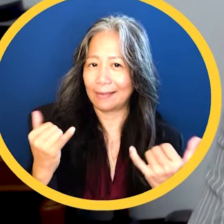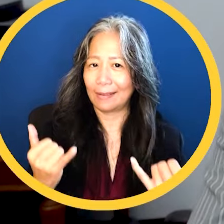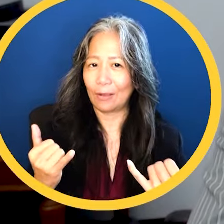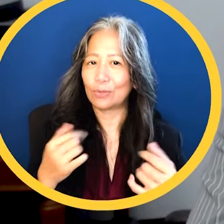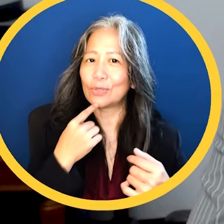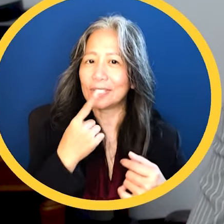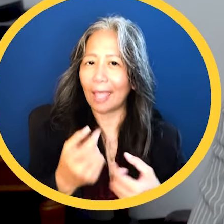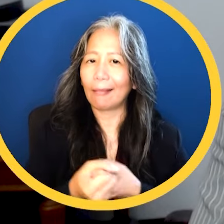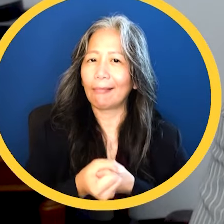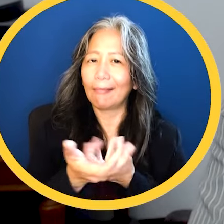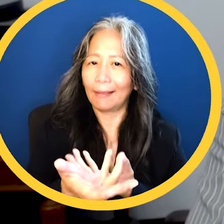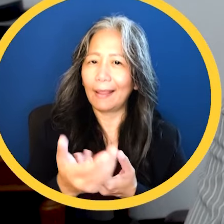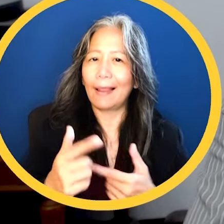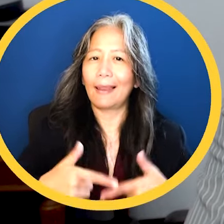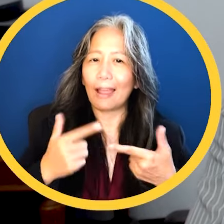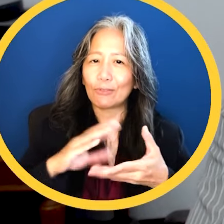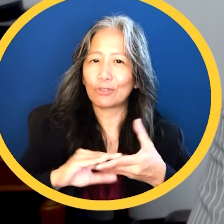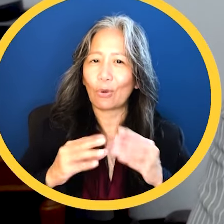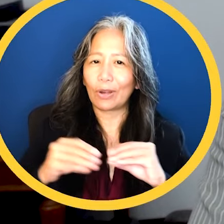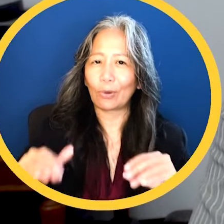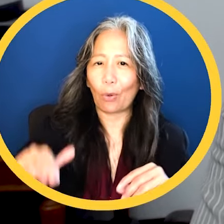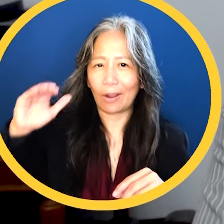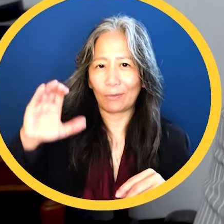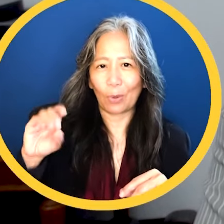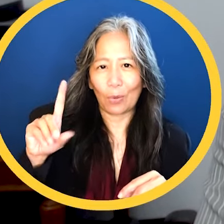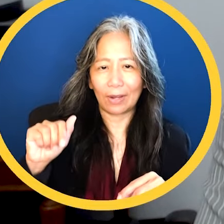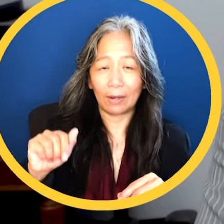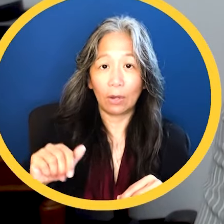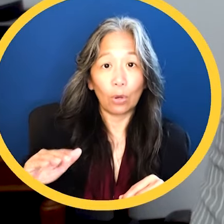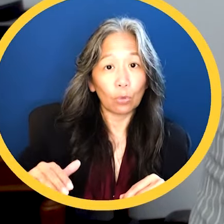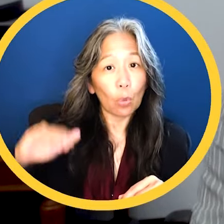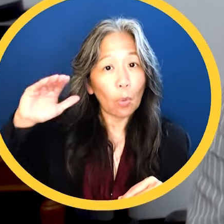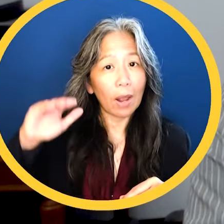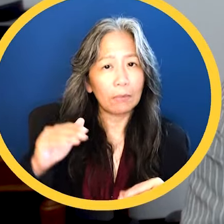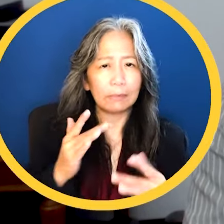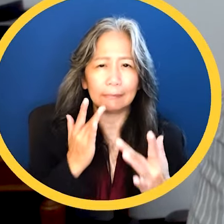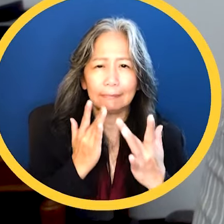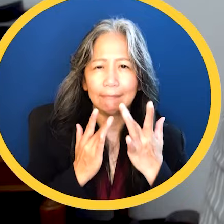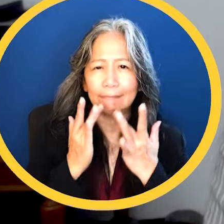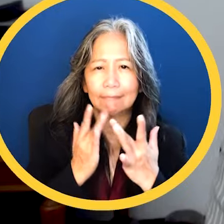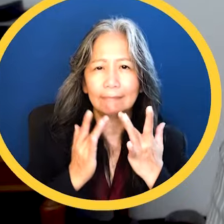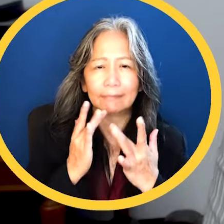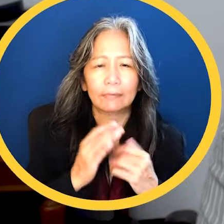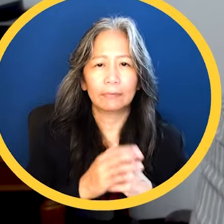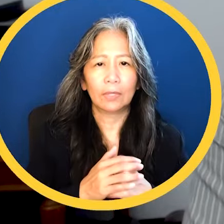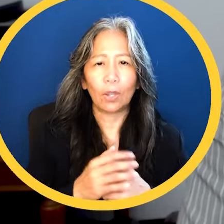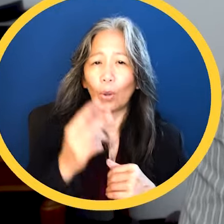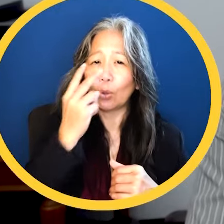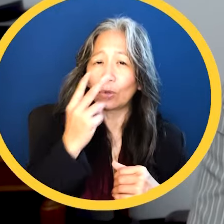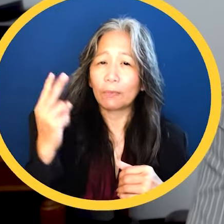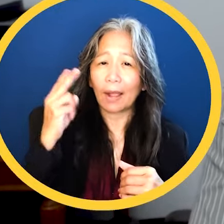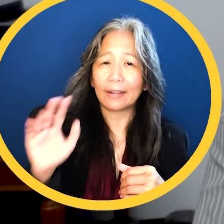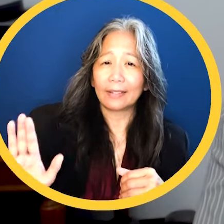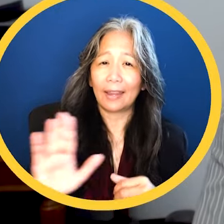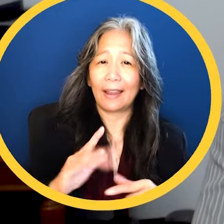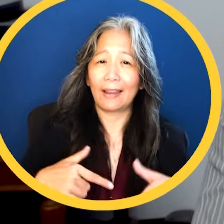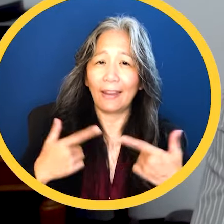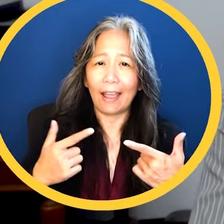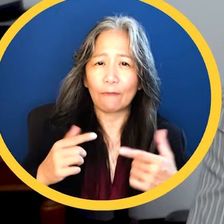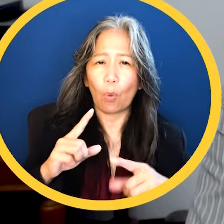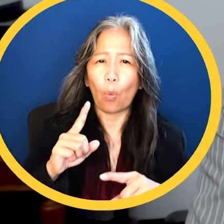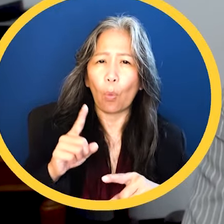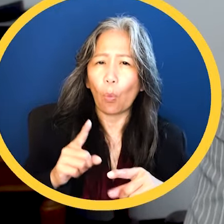growing up CODA and growing up with very little. When they look back at their life and what it took for them to get to where they are